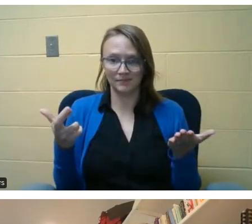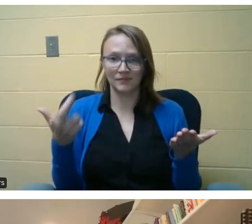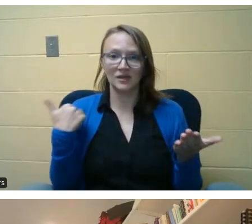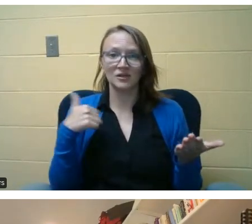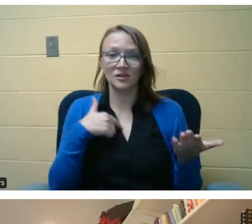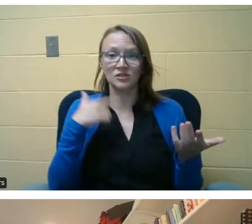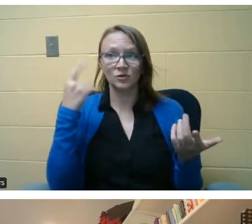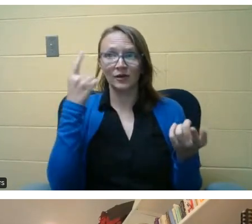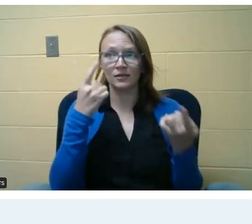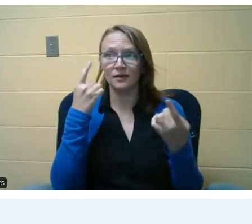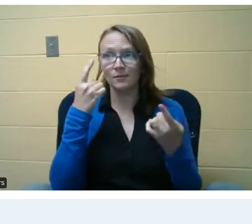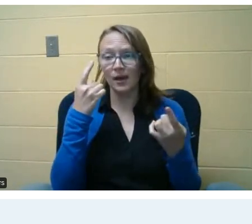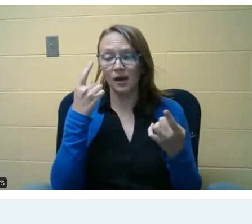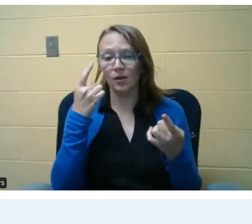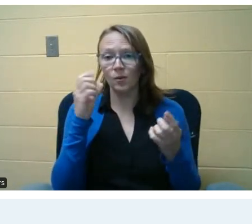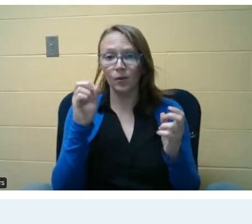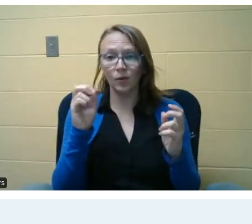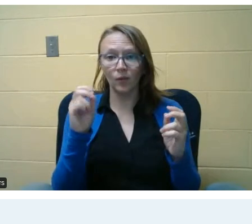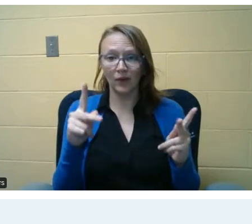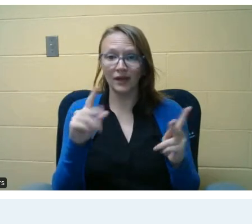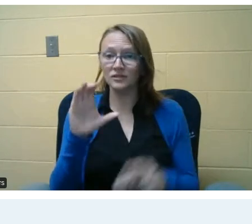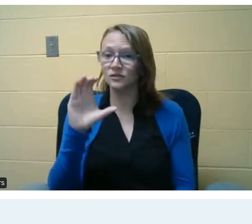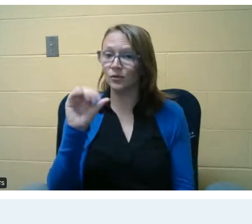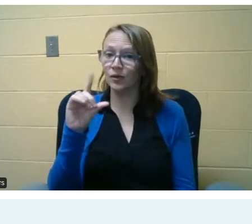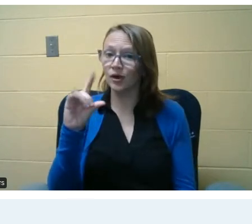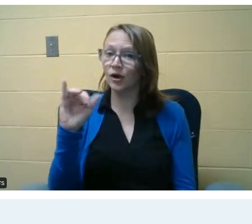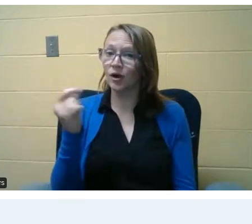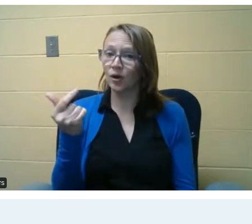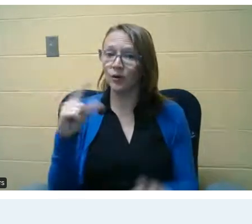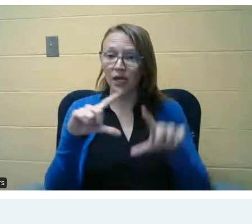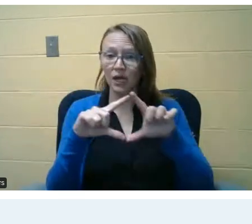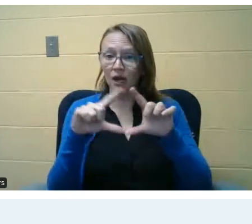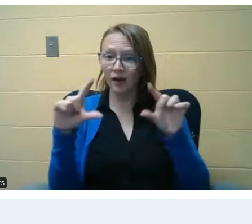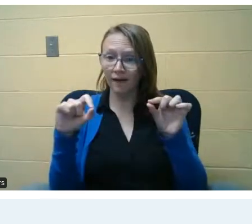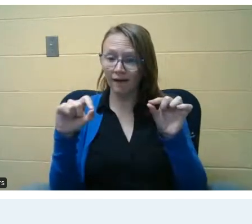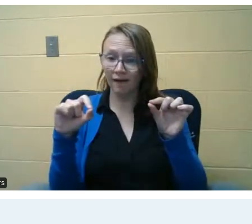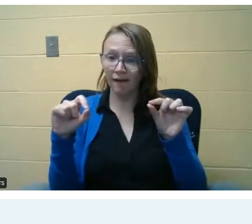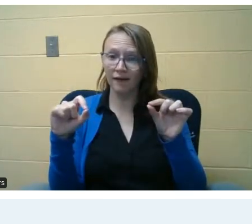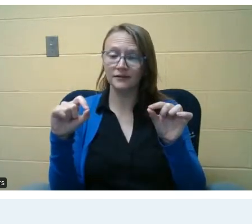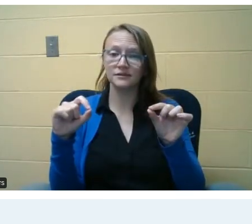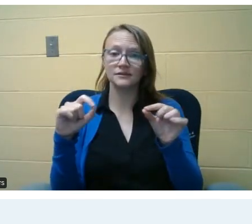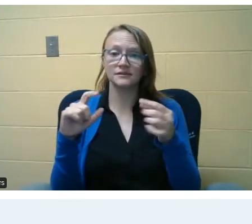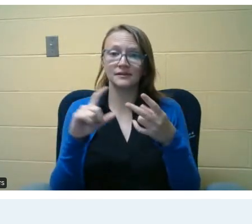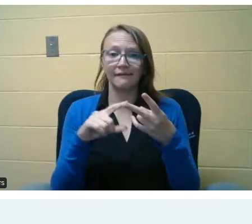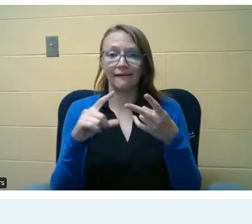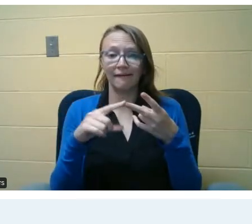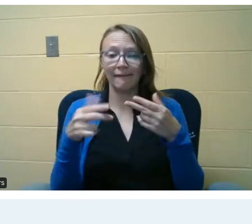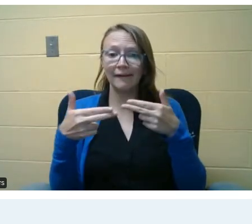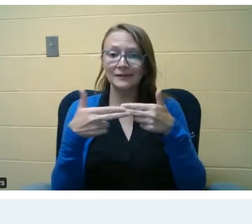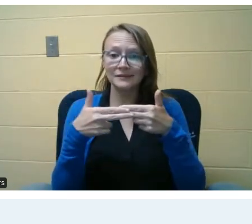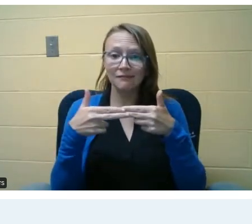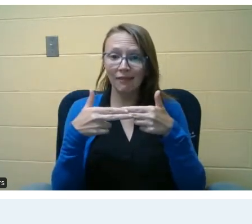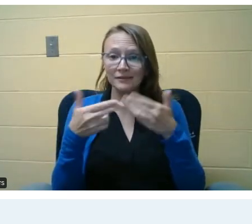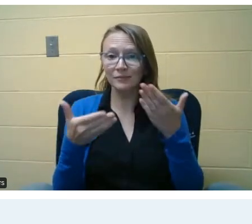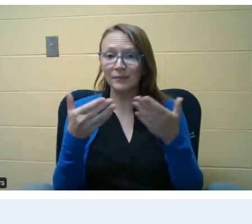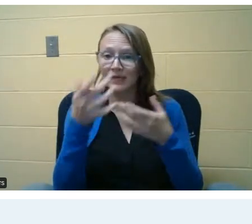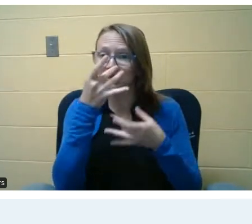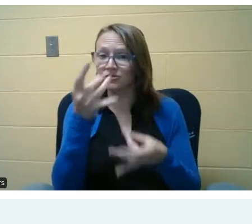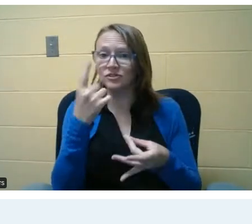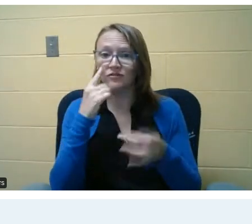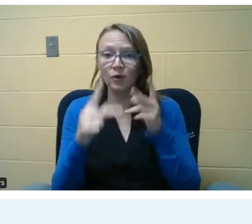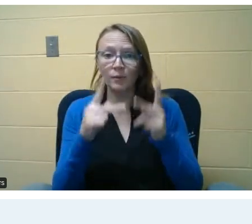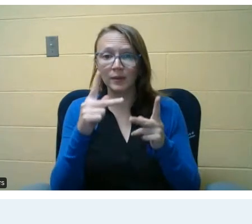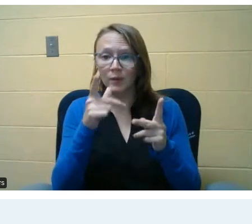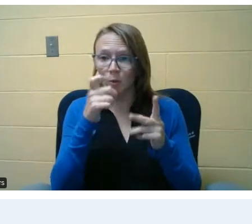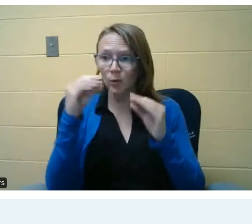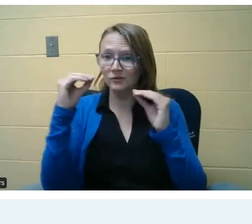thinking, okay, like coding cards, and also like slides that could be interesting for people who are doing